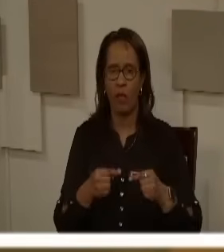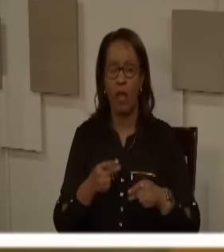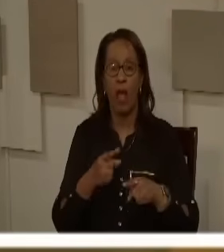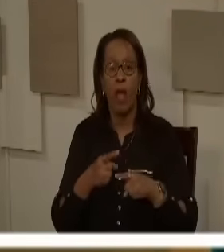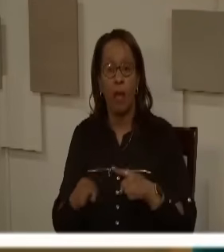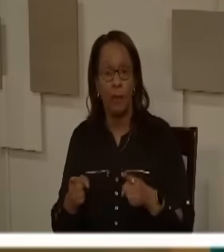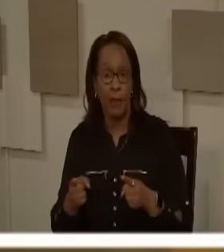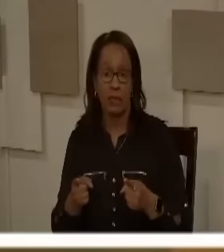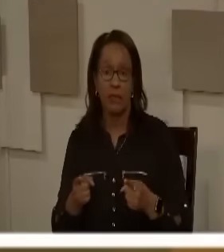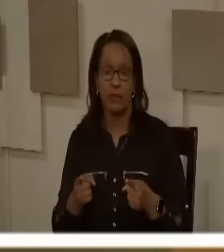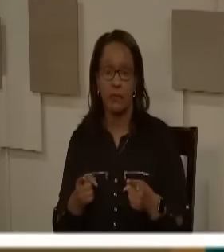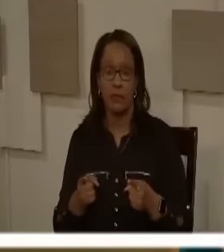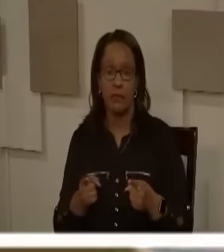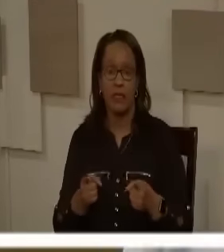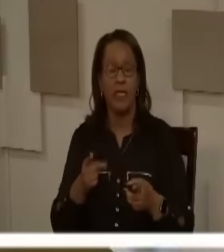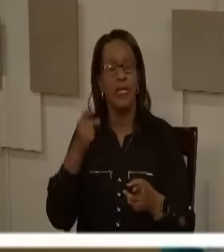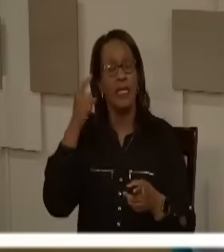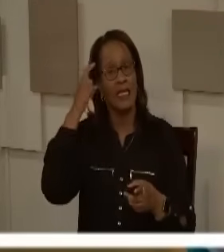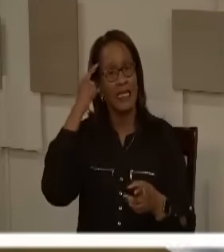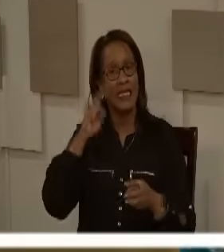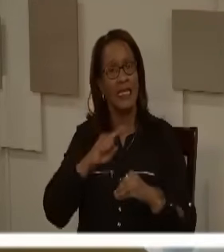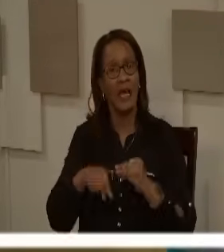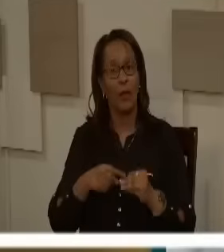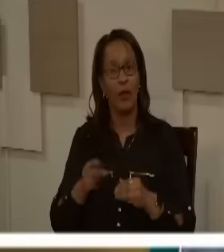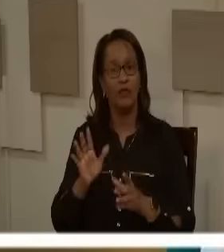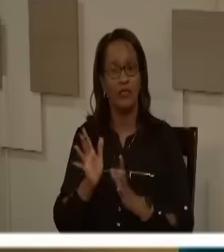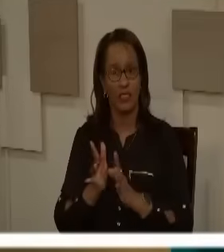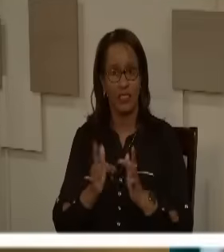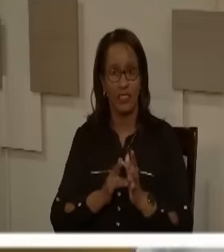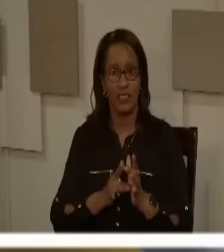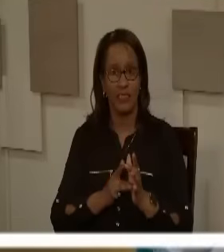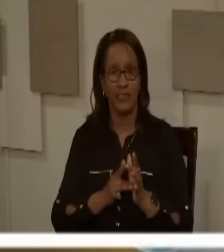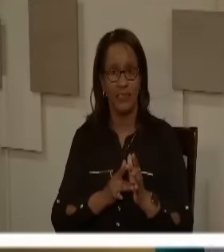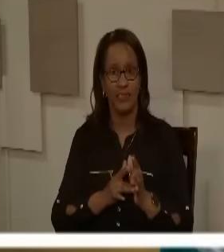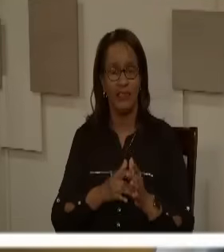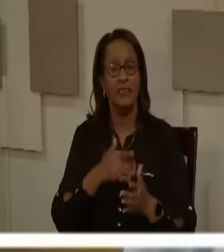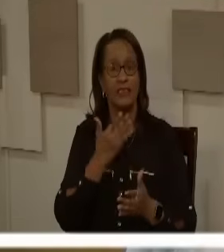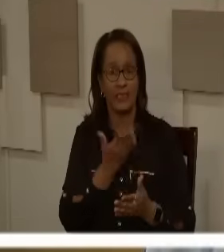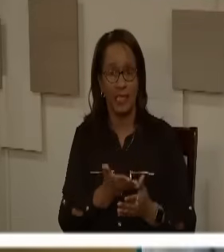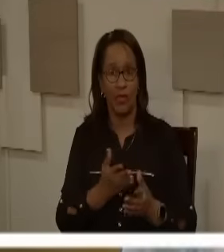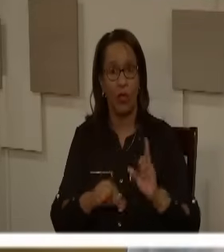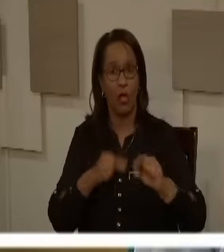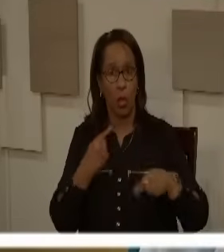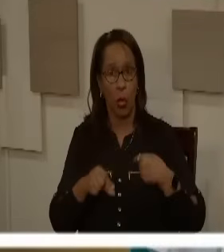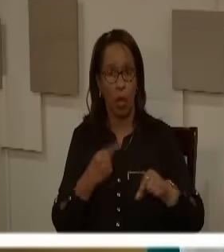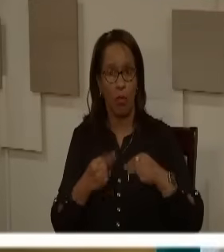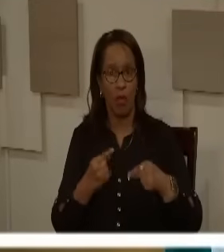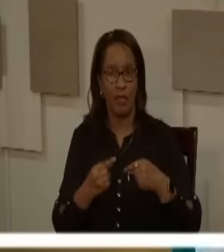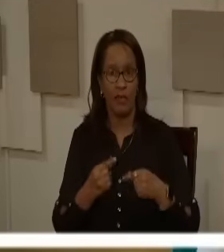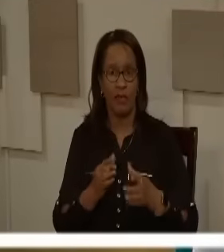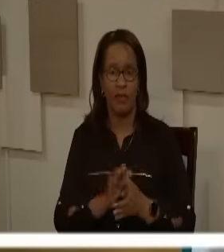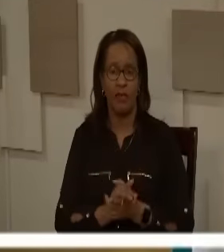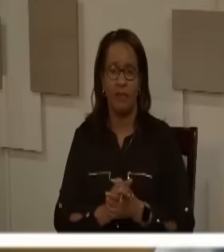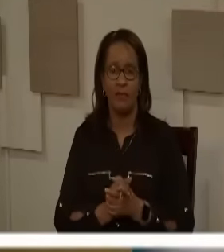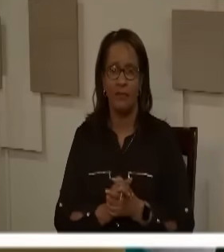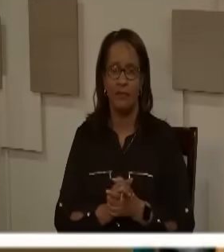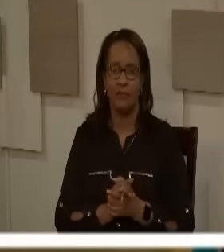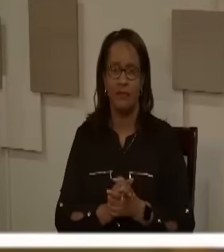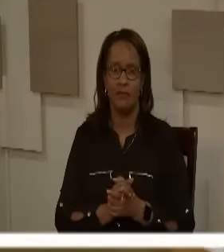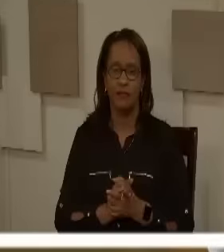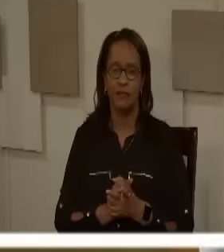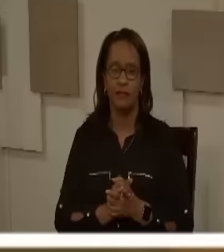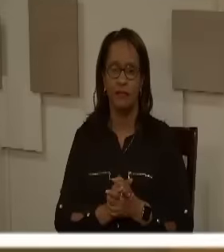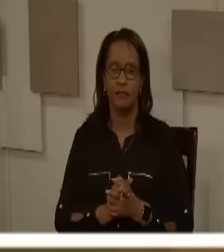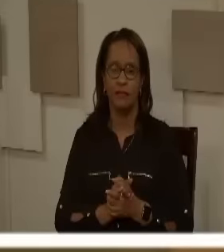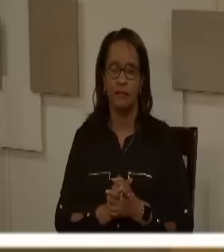Because that's out at the periphery. That's when we are at our periphery. Who do we say he is out